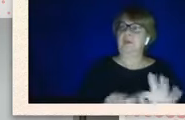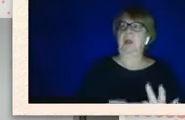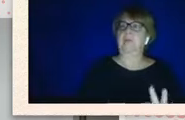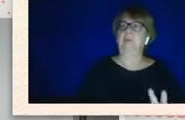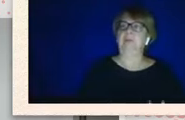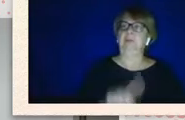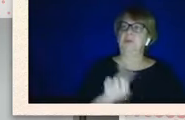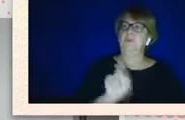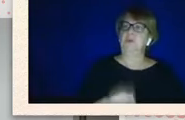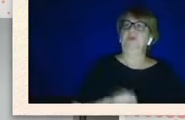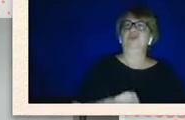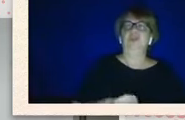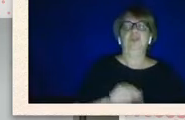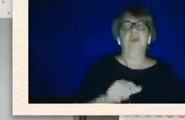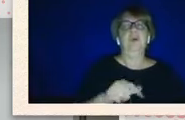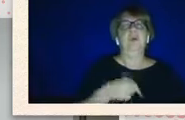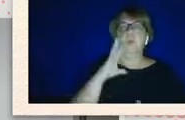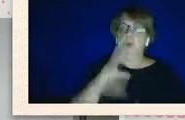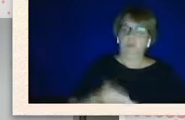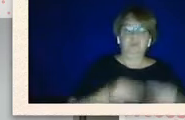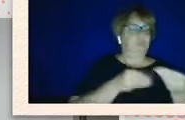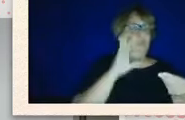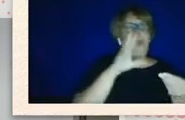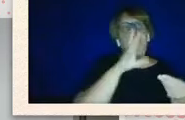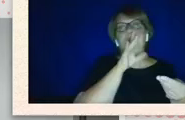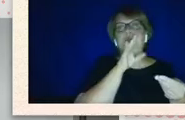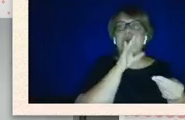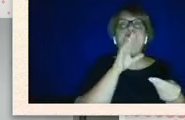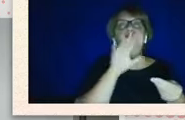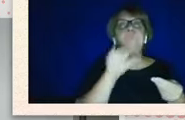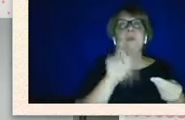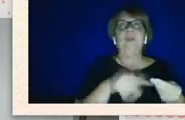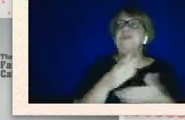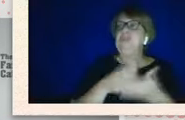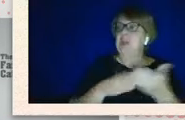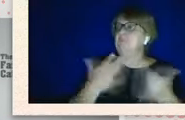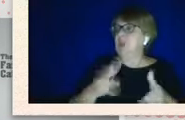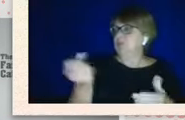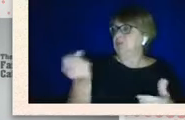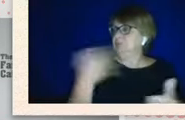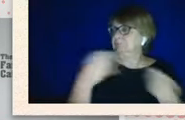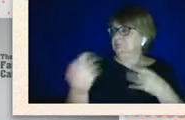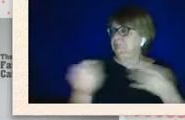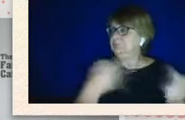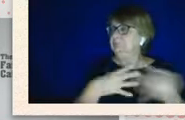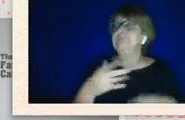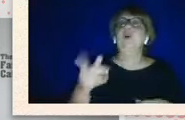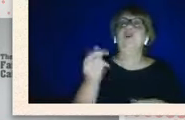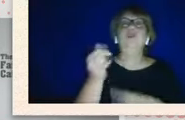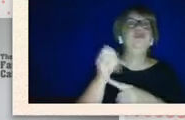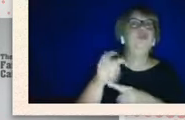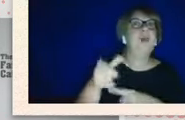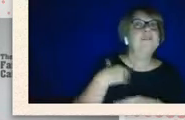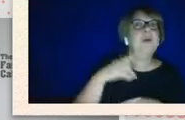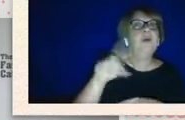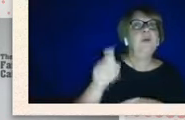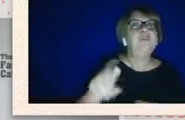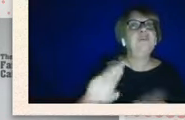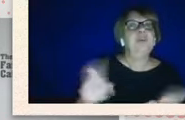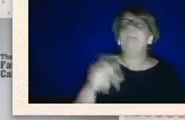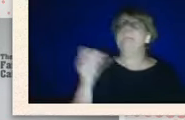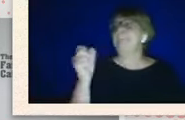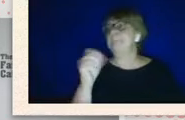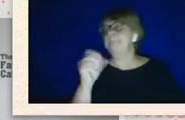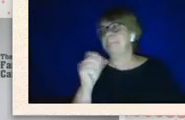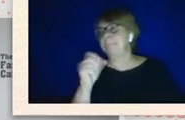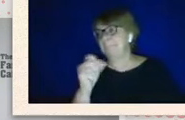hear them. We do have a couple that have come in already. So Joe has one. Why don't you go ahead, Joe? Yeah, and thank you guys very much for that. That